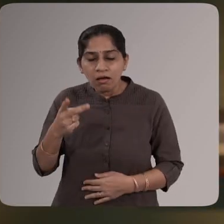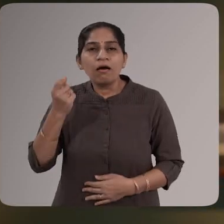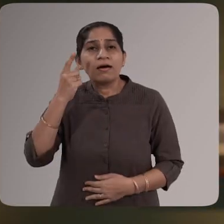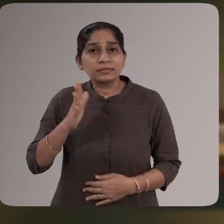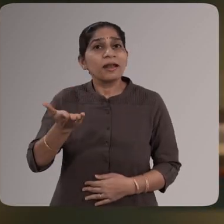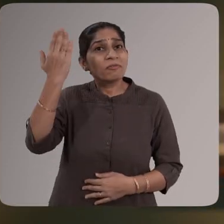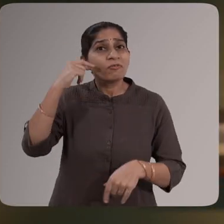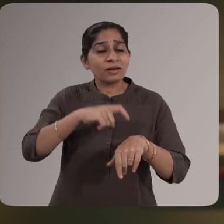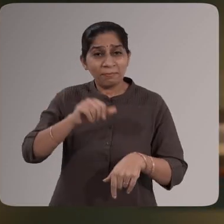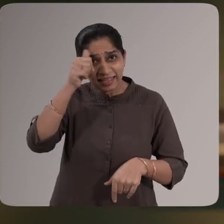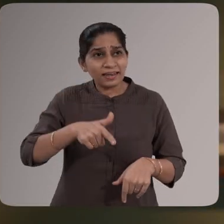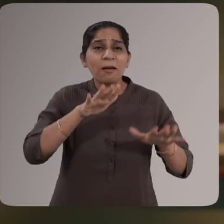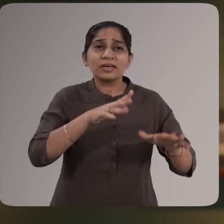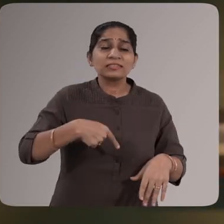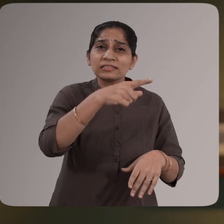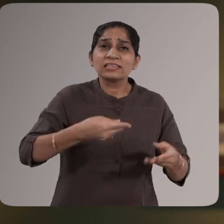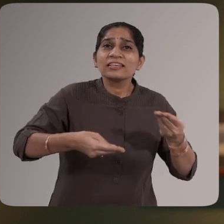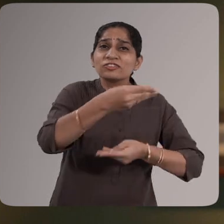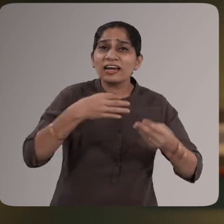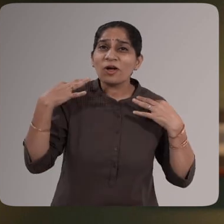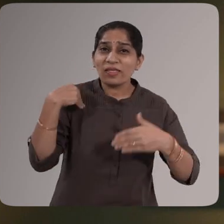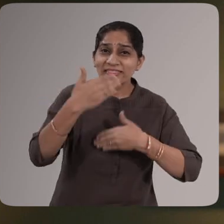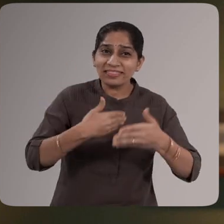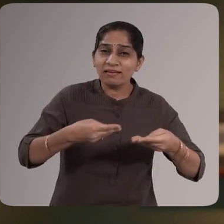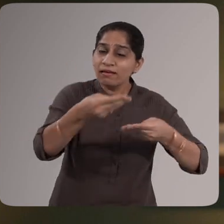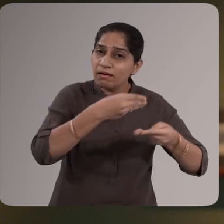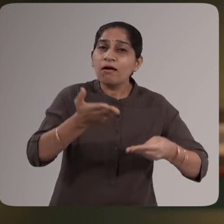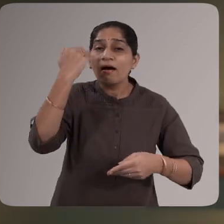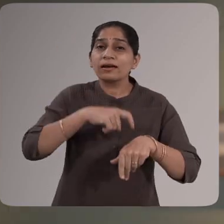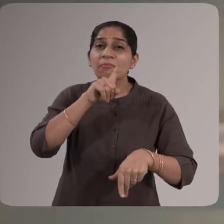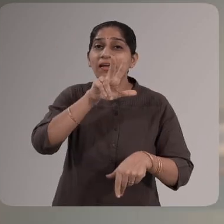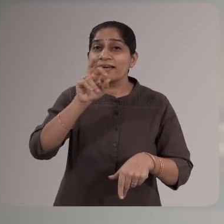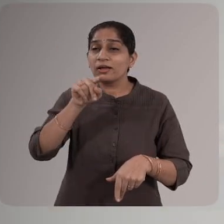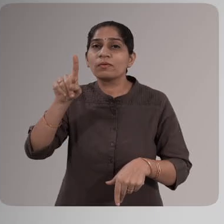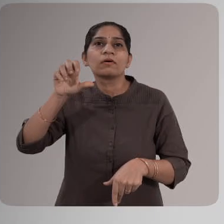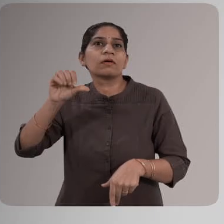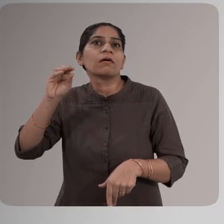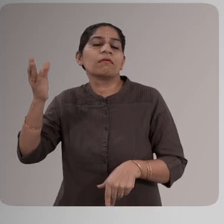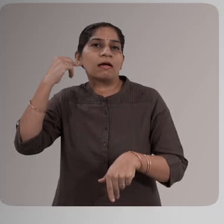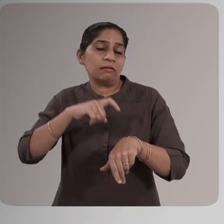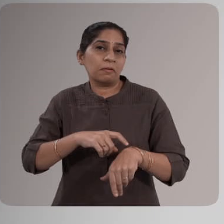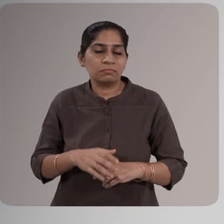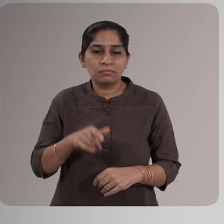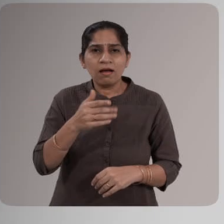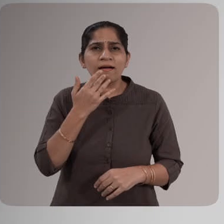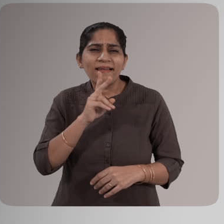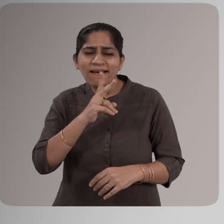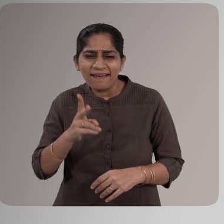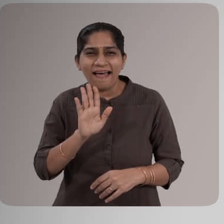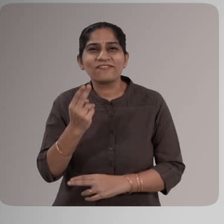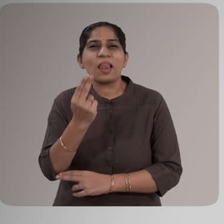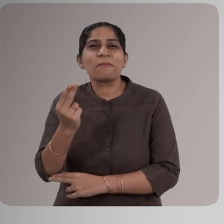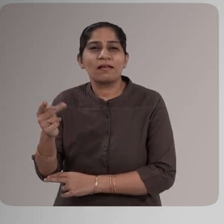lesser-known byproduct of the Indo-British trade during the late 19th and 20th centuries. These multicolour trade